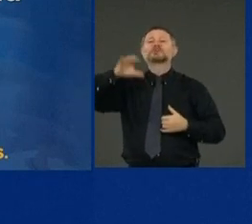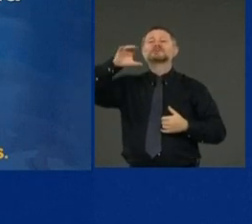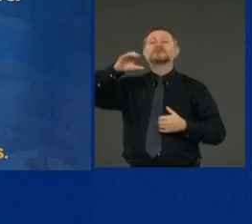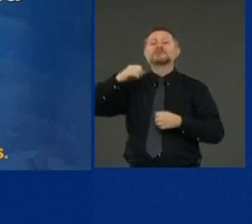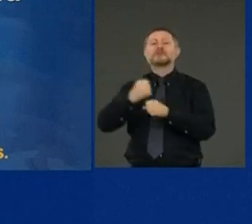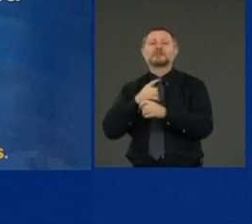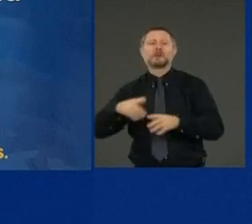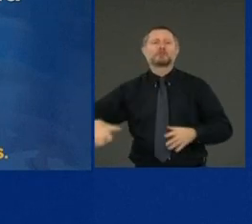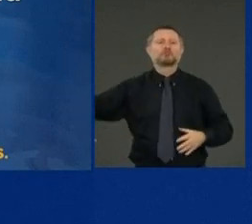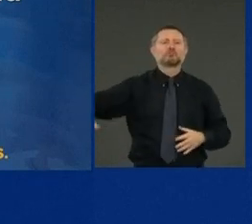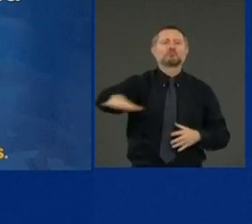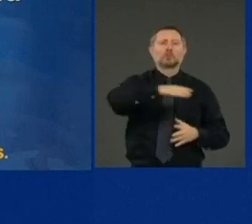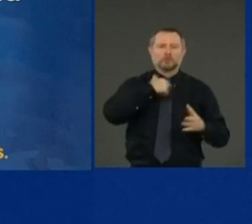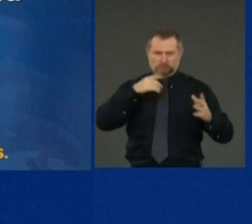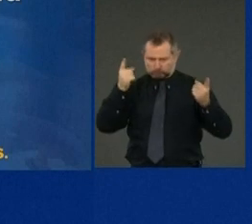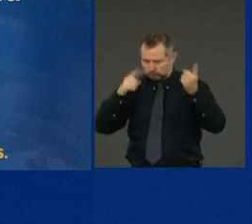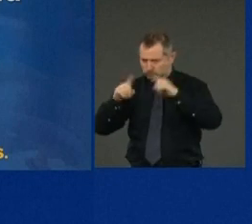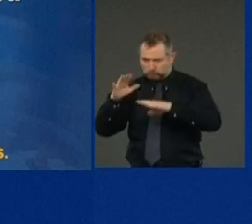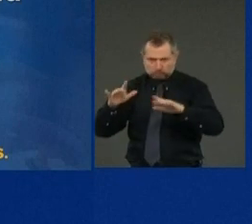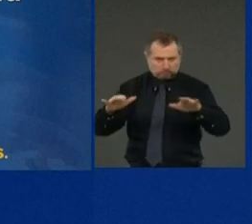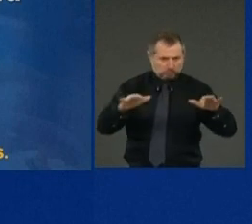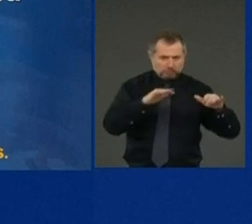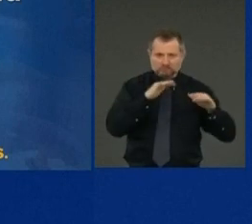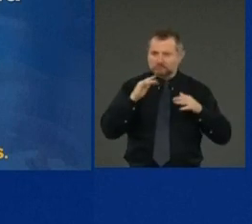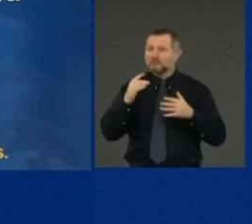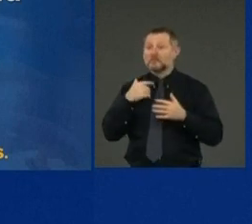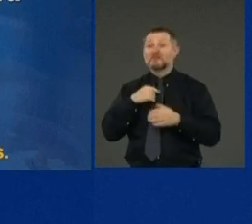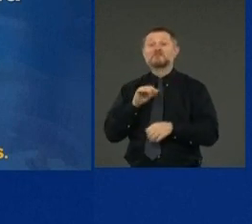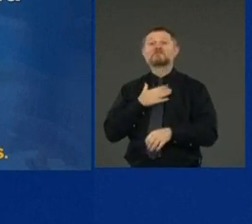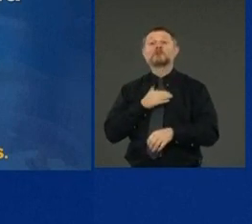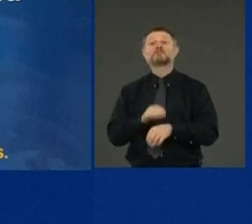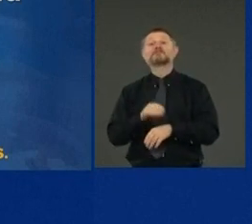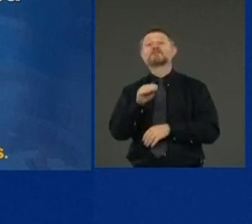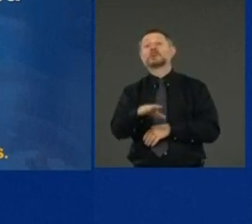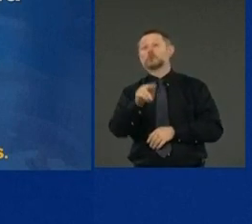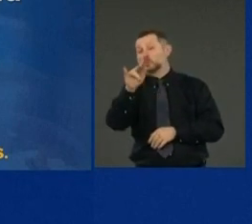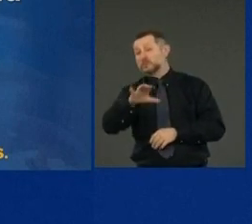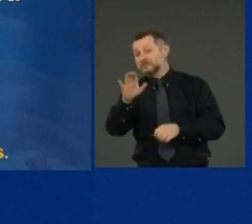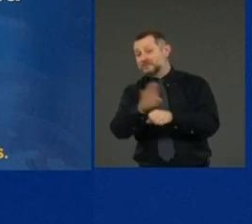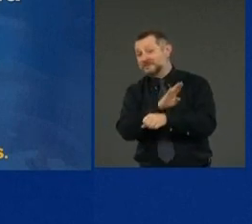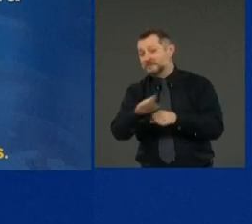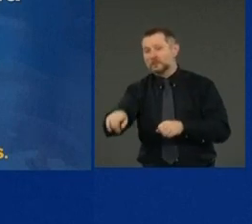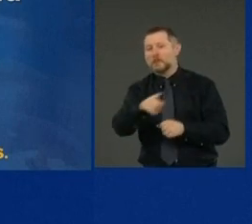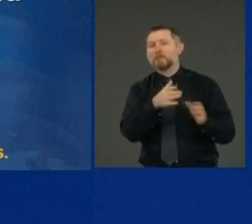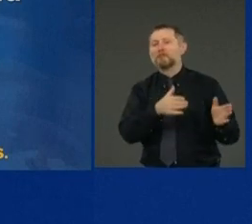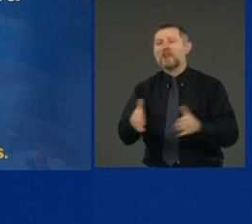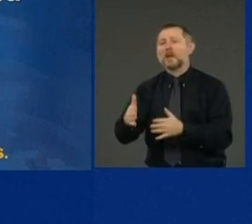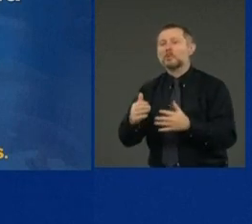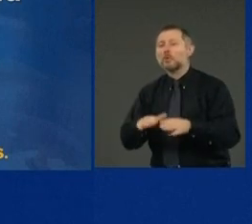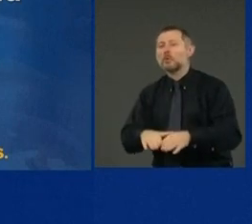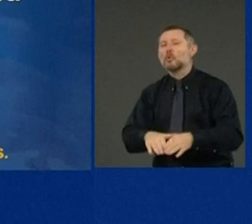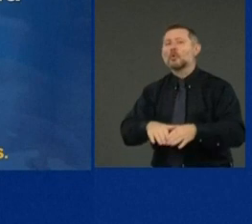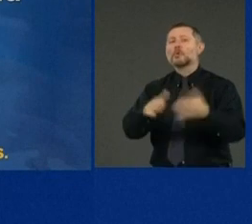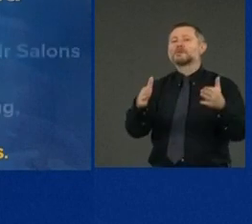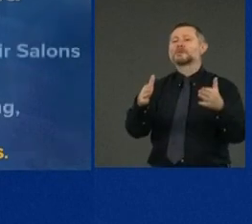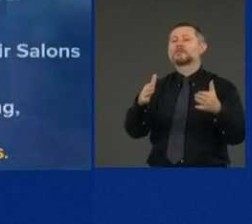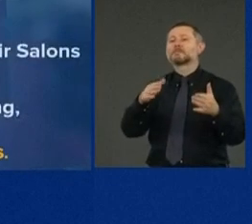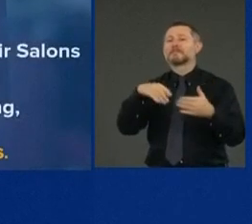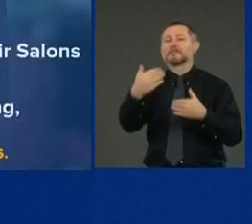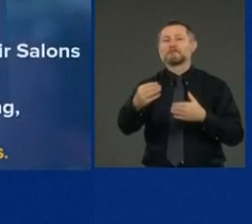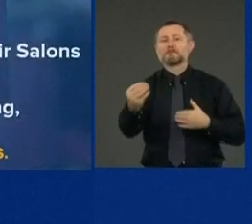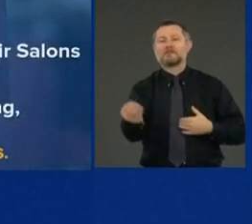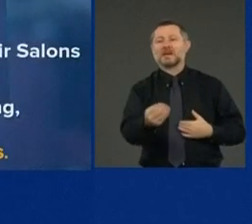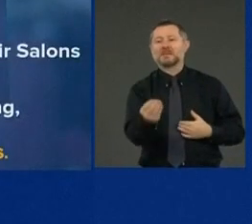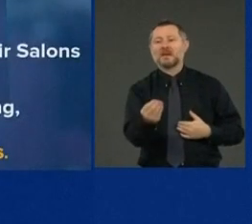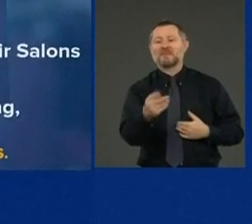good. So my advice to New York City businesses, plan to reopen Monday on phase